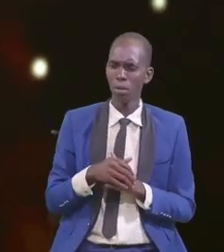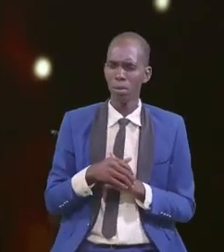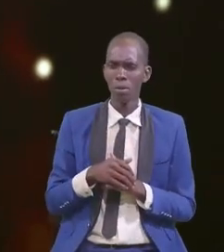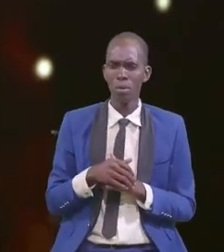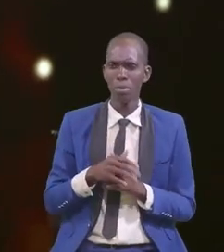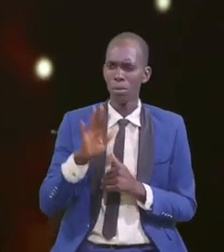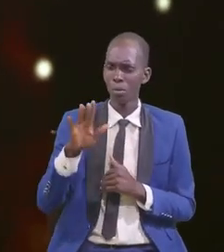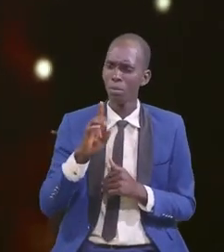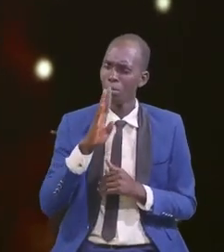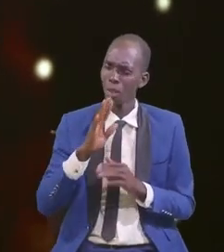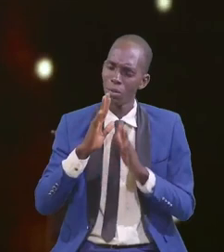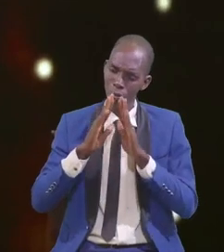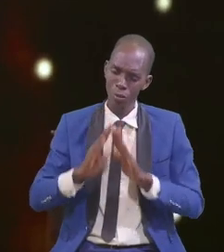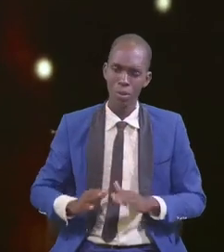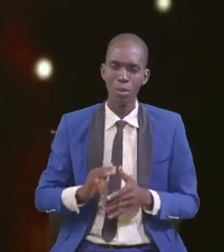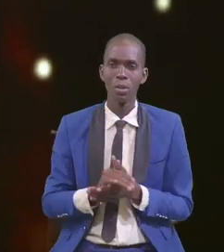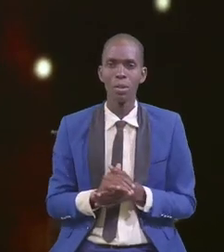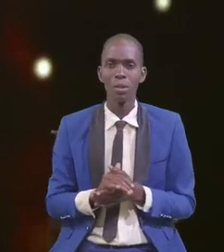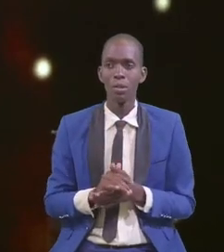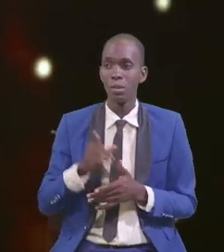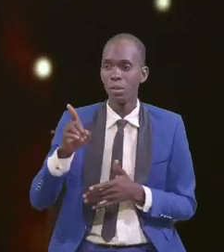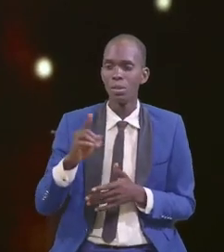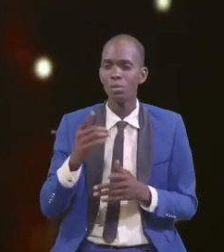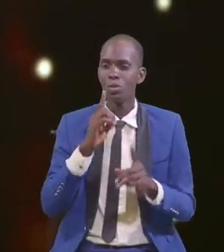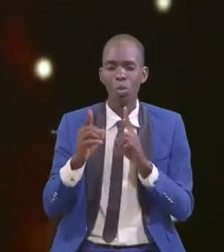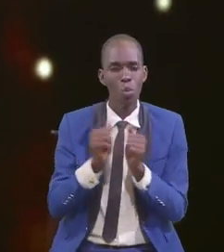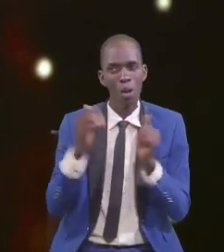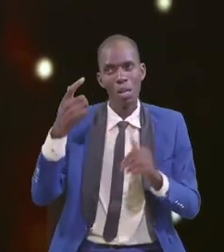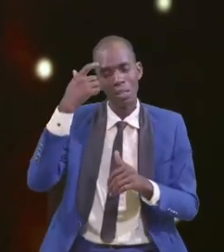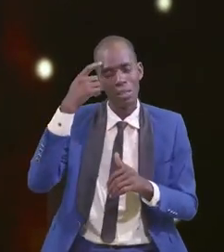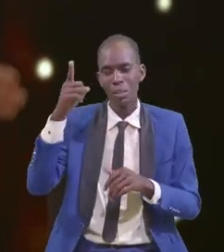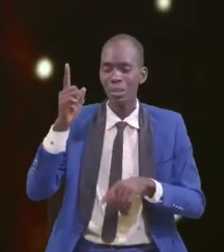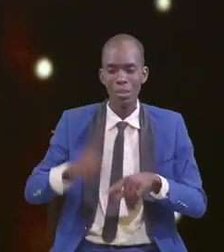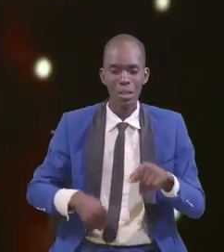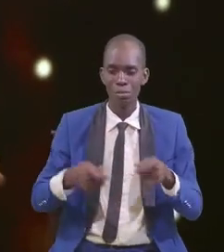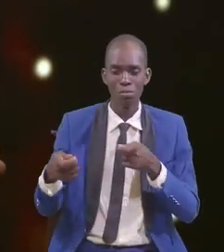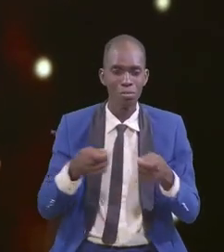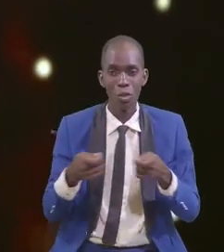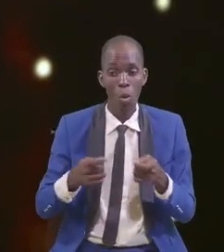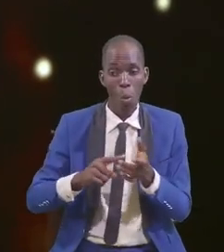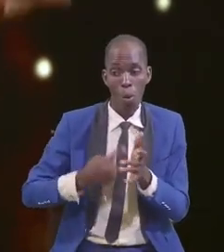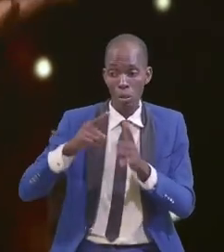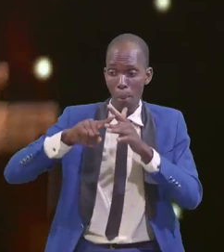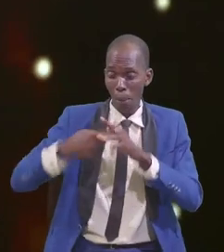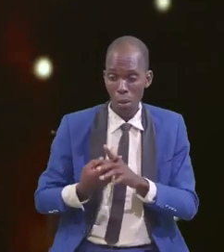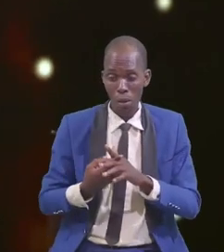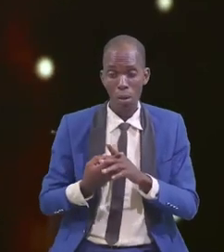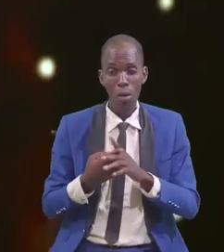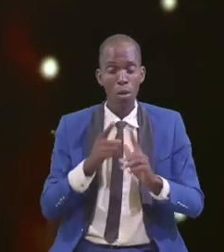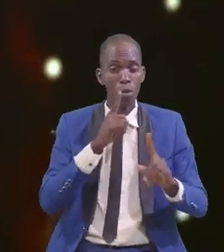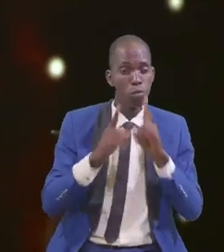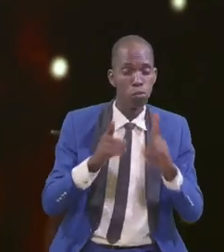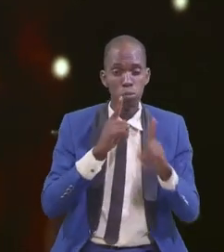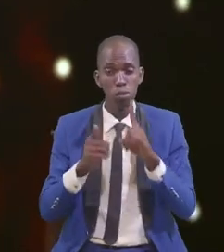be quiet now. He's senseless, he cannot control. Once he starts foaming out all